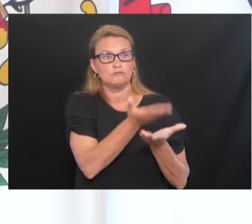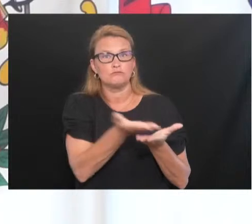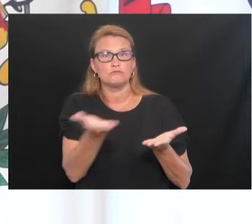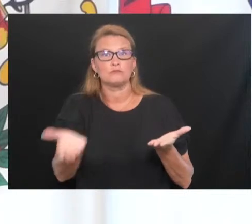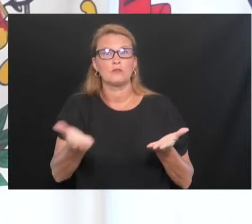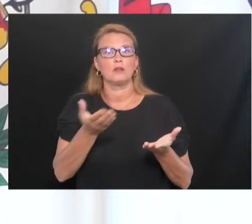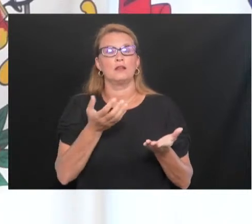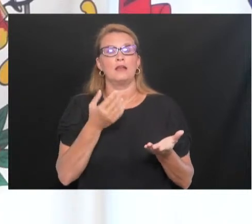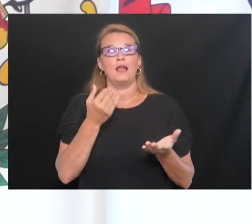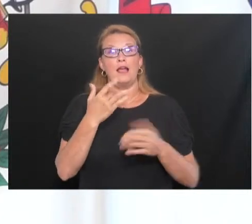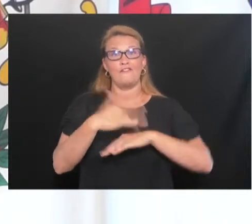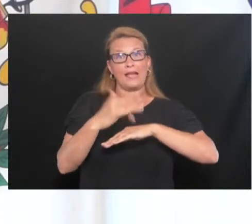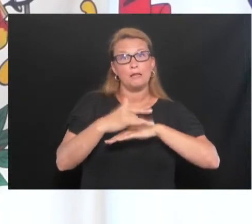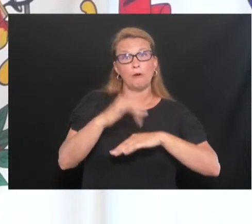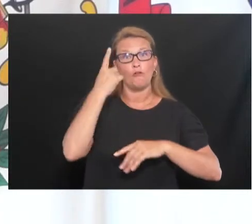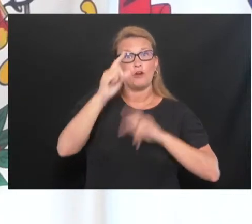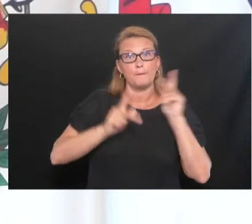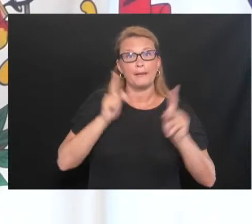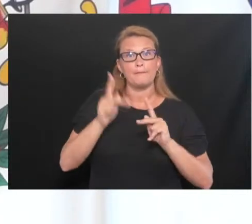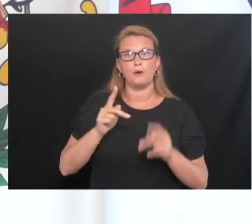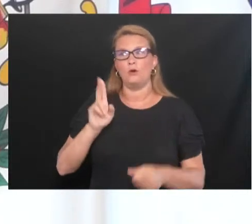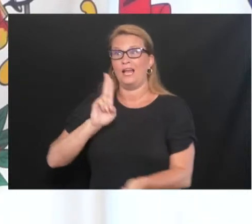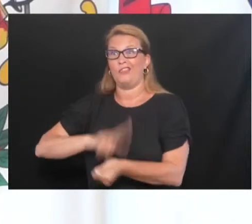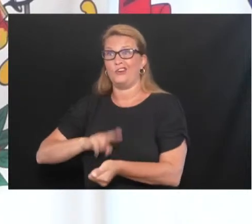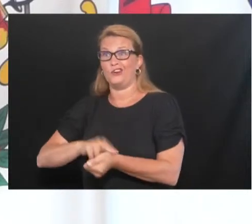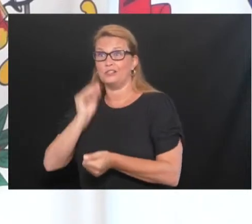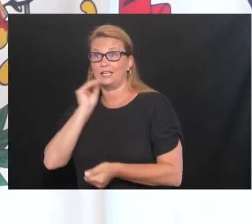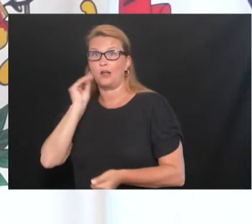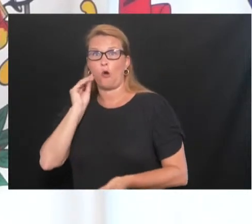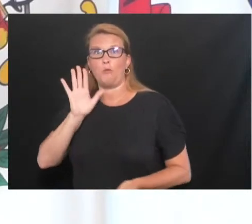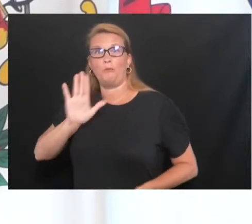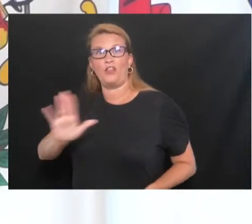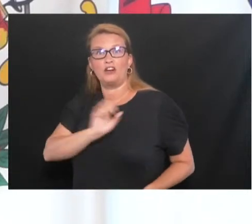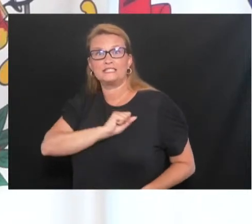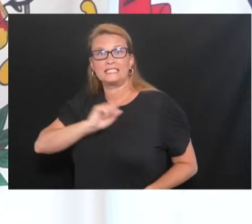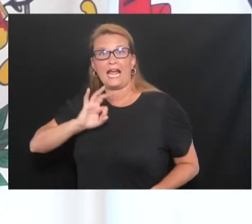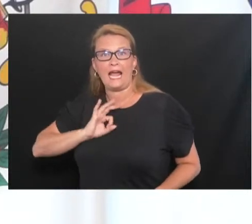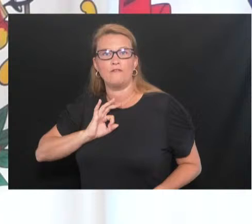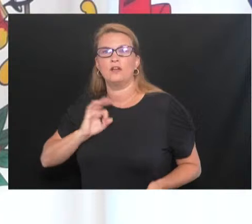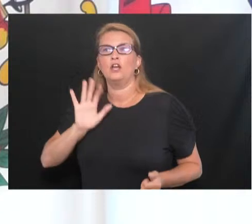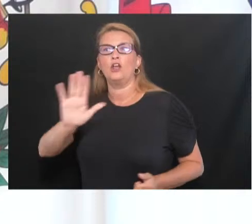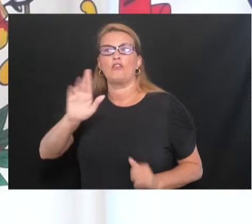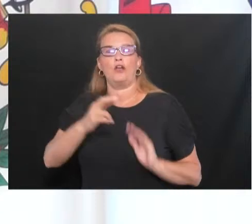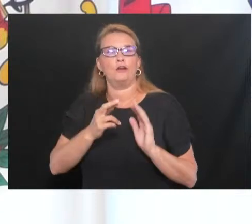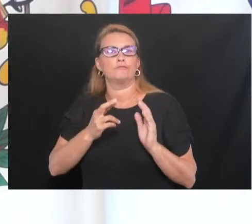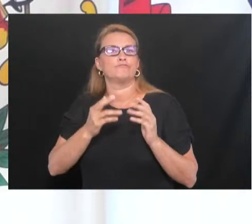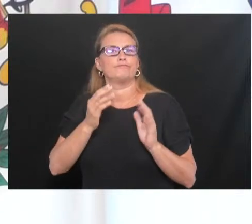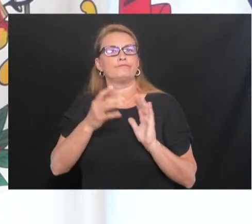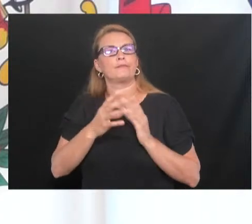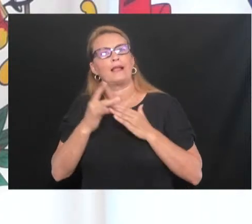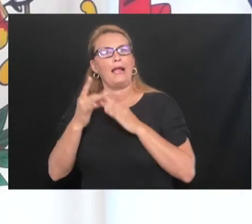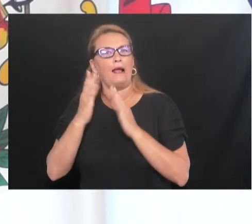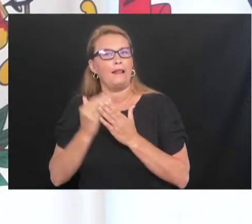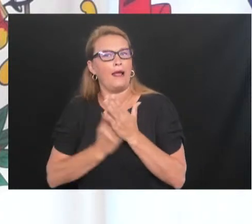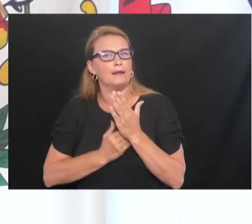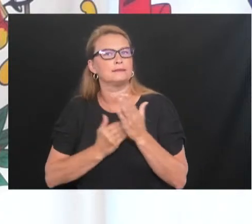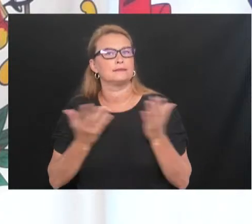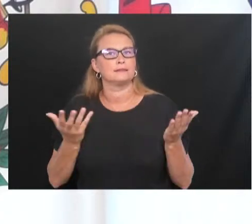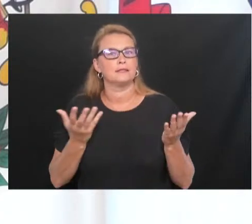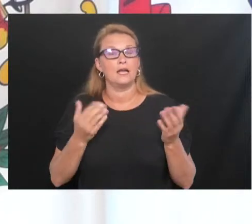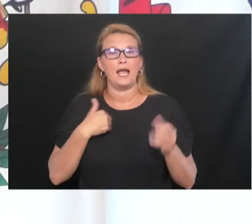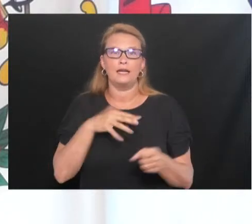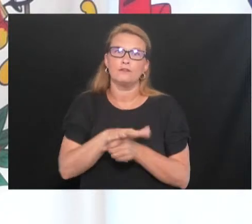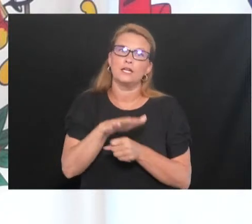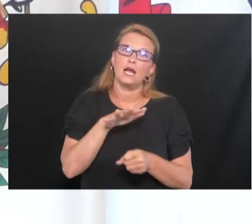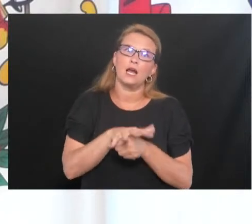need to check on our nursing homes as far as their staffing, their preventative measures, and to make sure that we have sufficient amounts of our